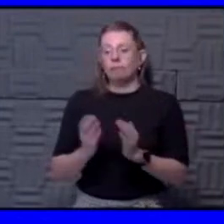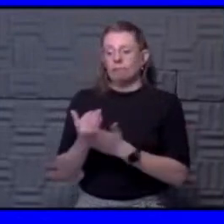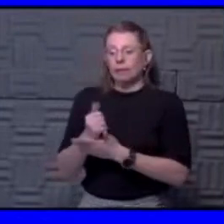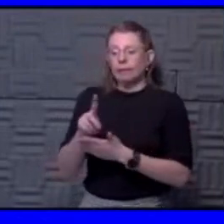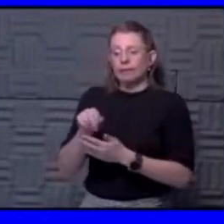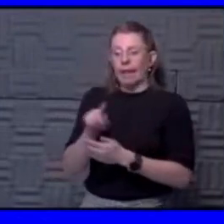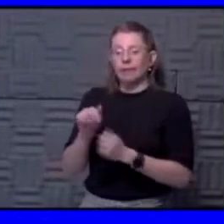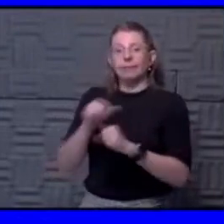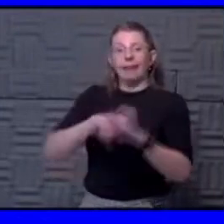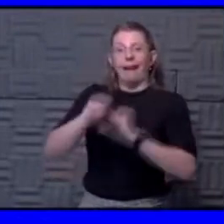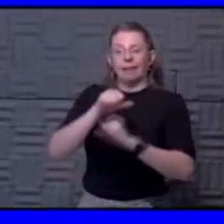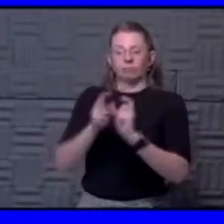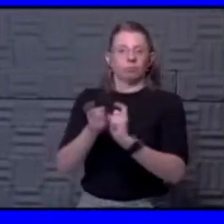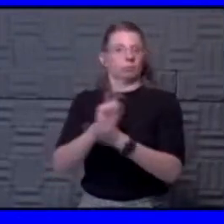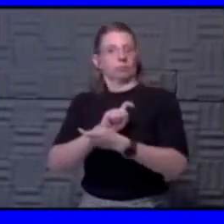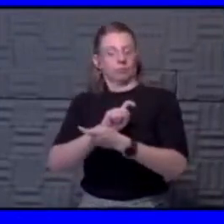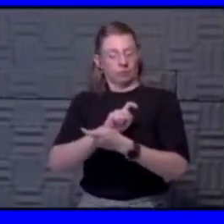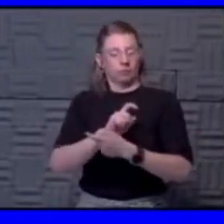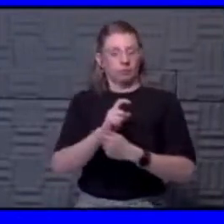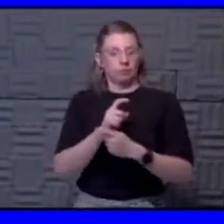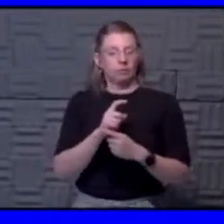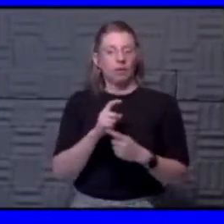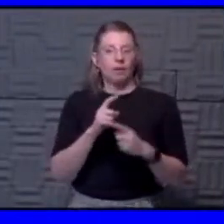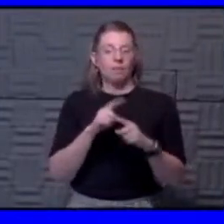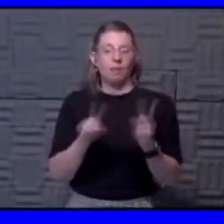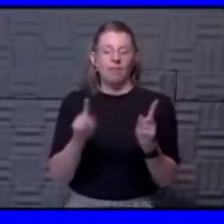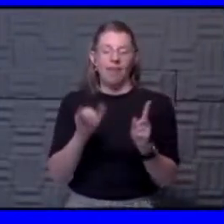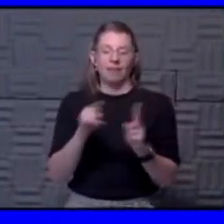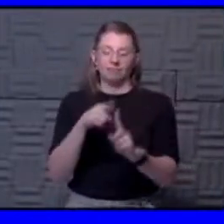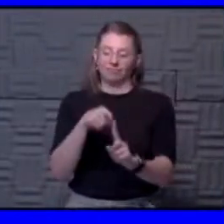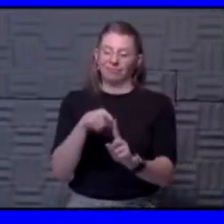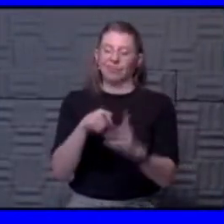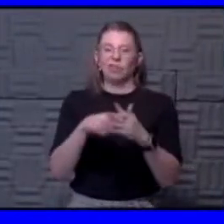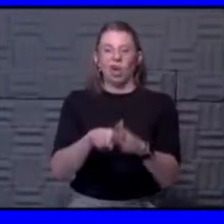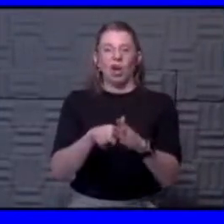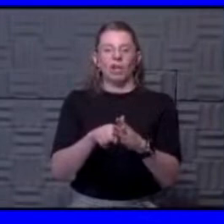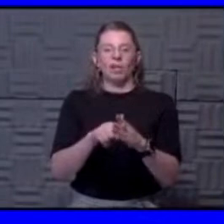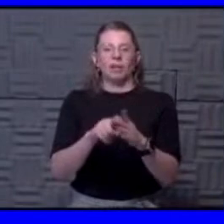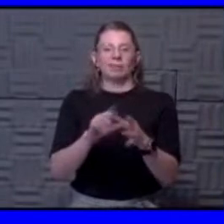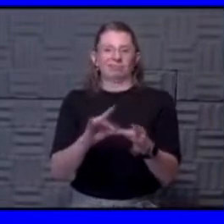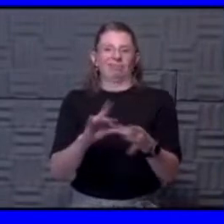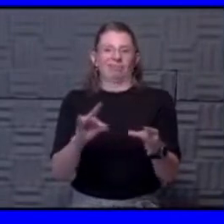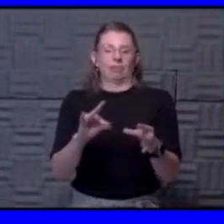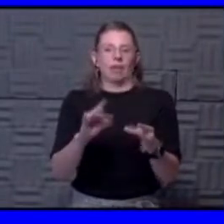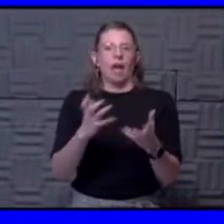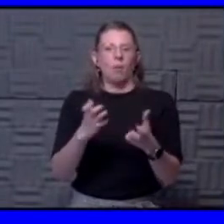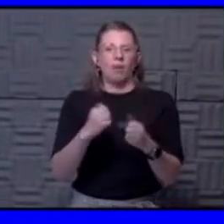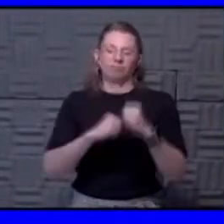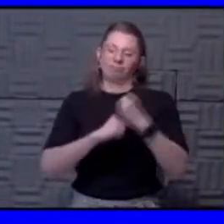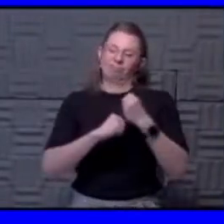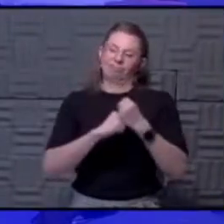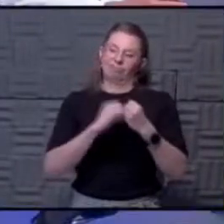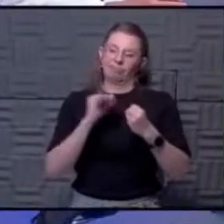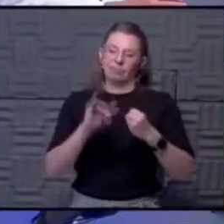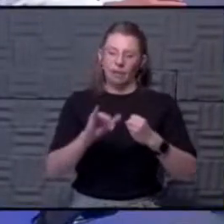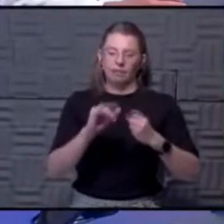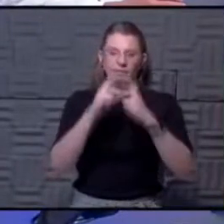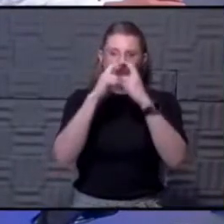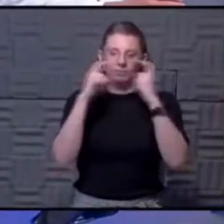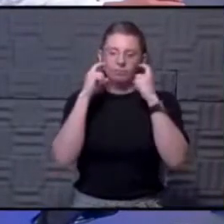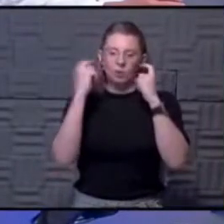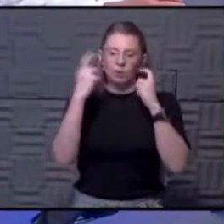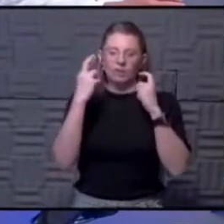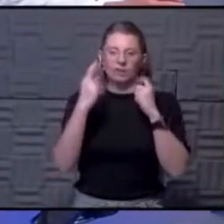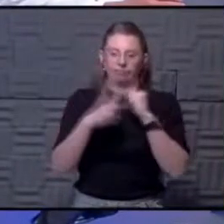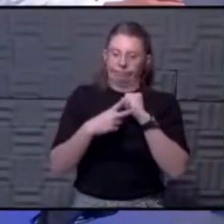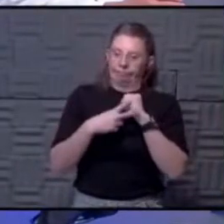you know, that's an initial talking point for a lot of people. Just kind of want to give some defense to that, actually.